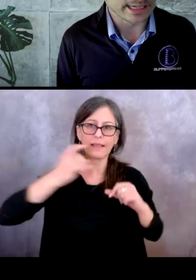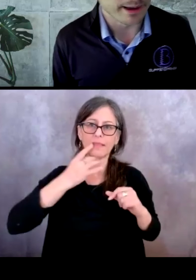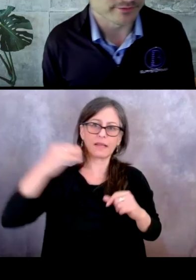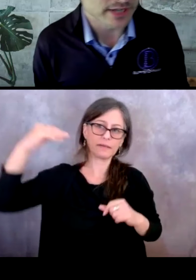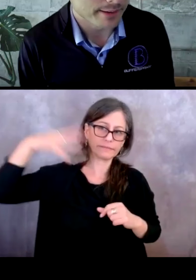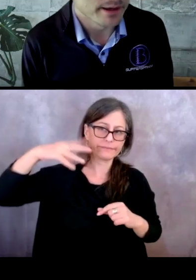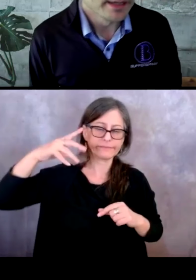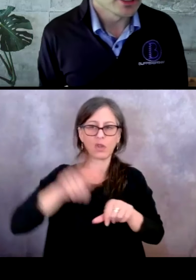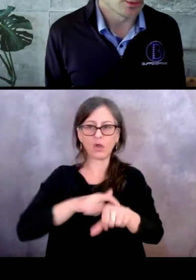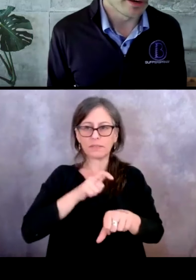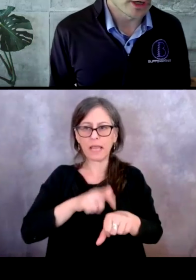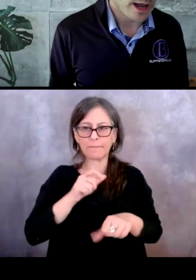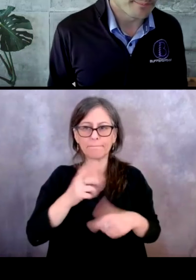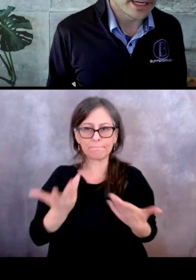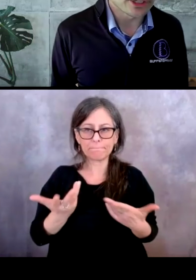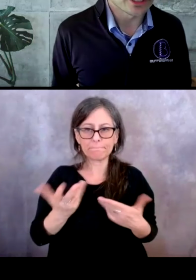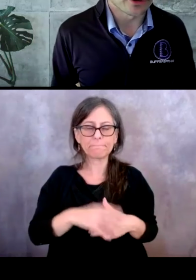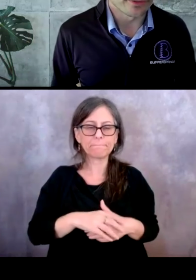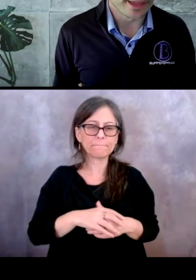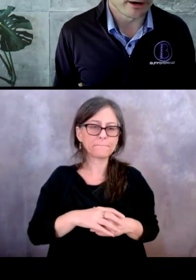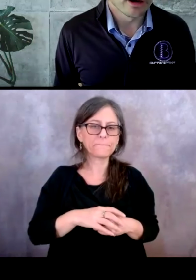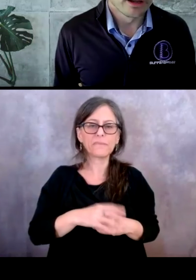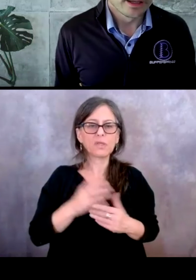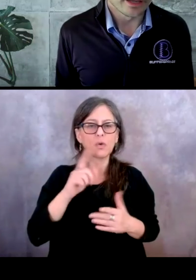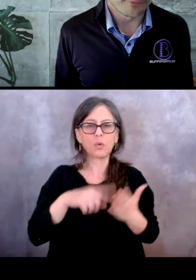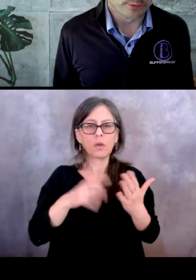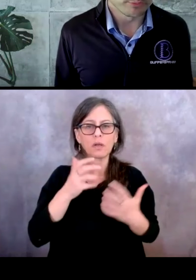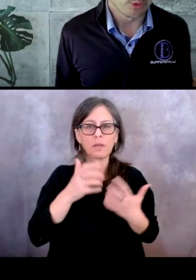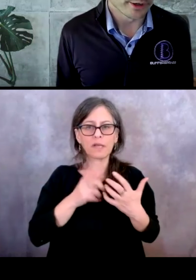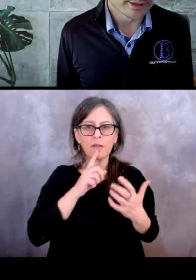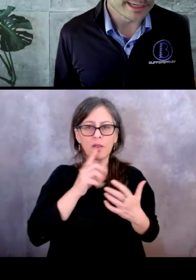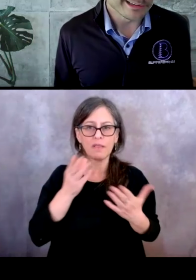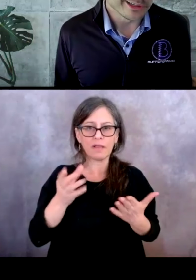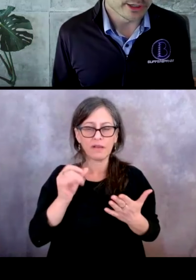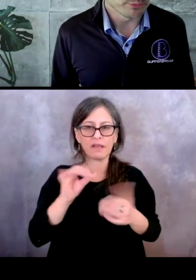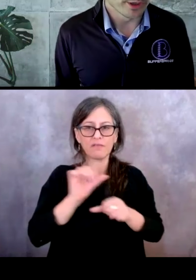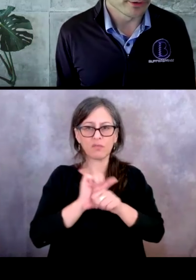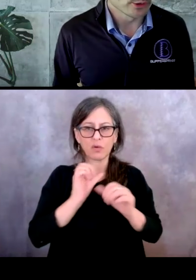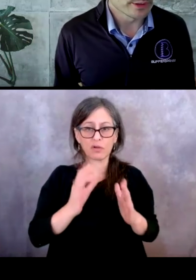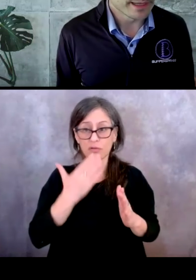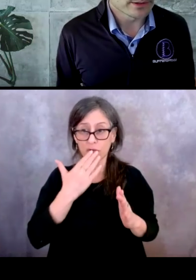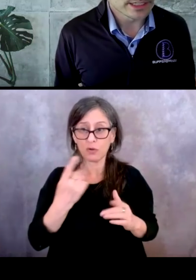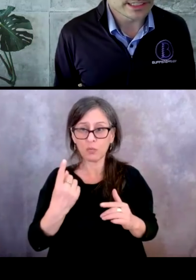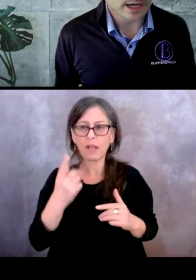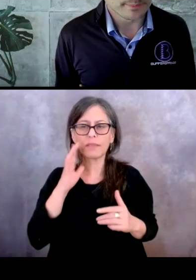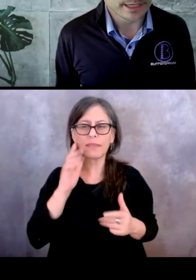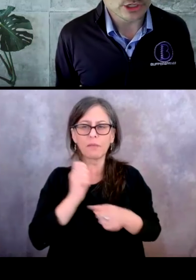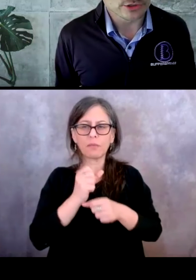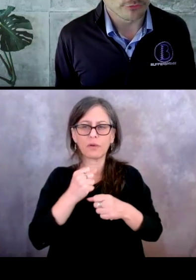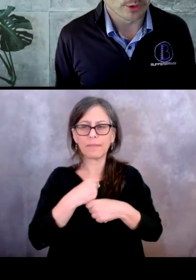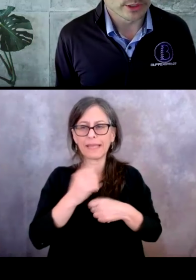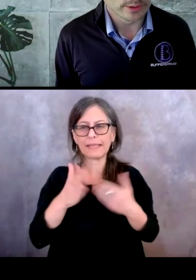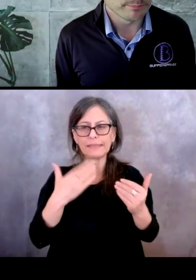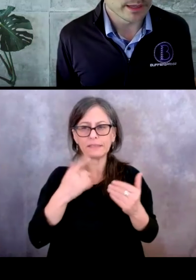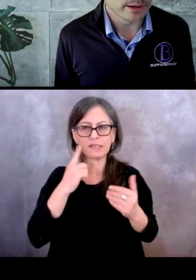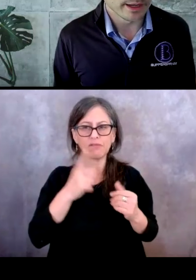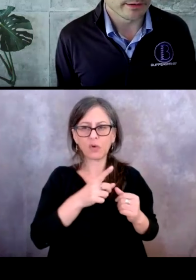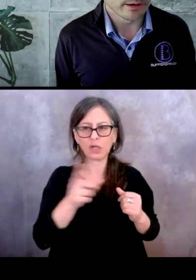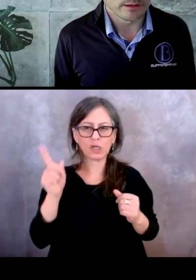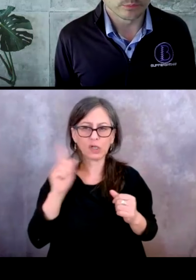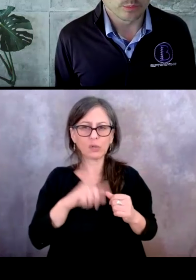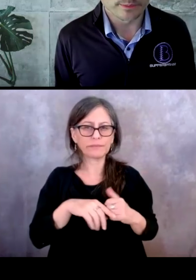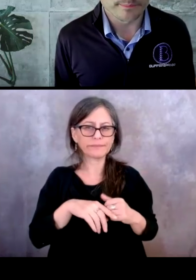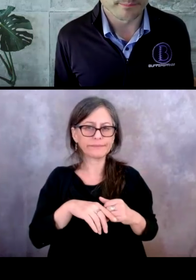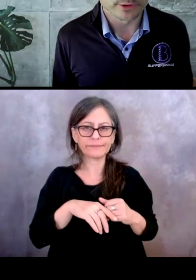for X amount of time. So whatever accommodations that are there, if your employer is a good employer, they're going to make those easy accommodations for you and be